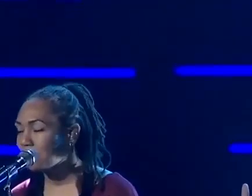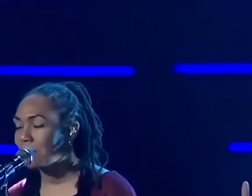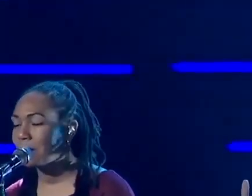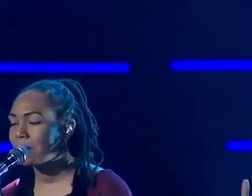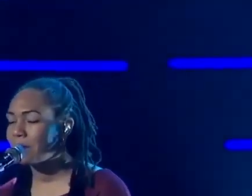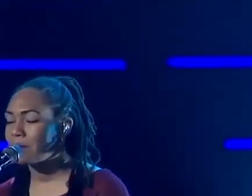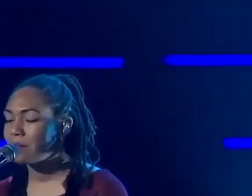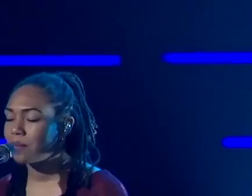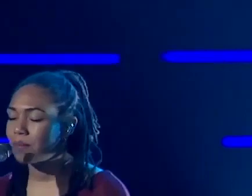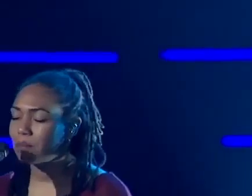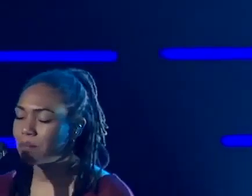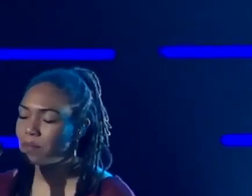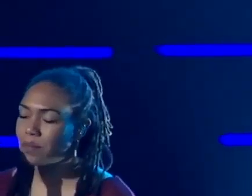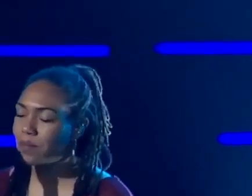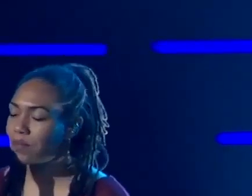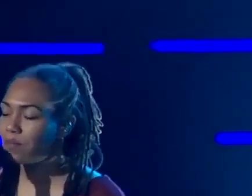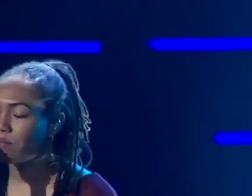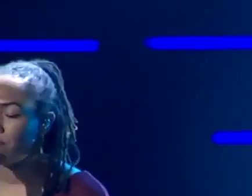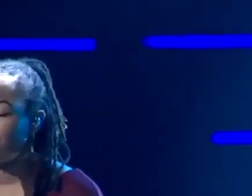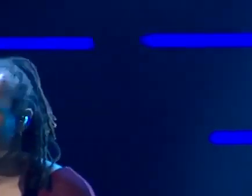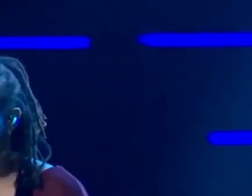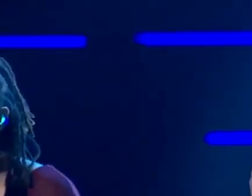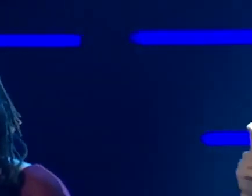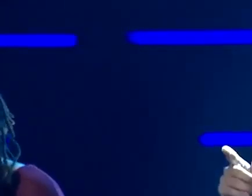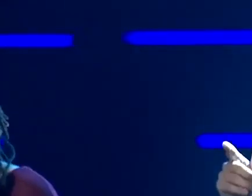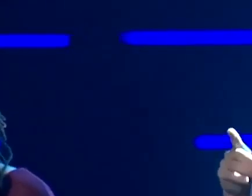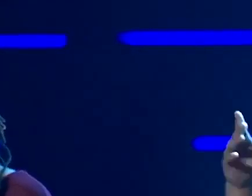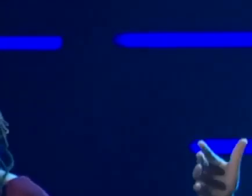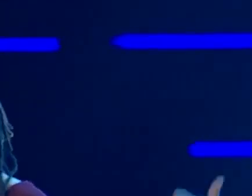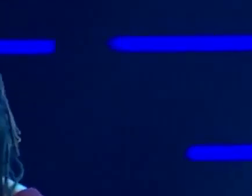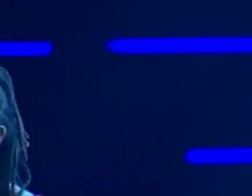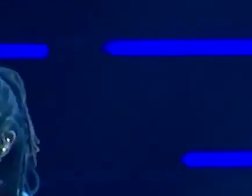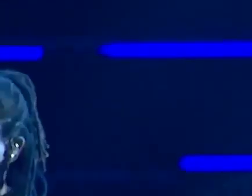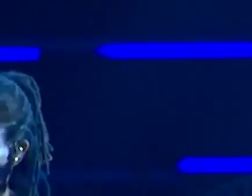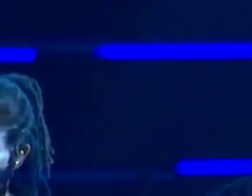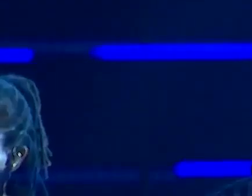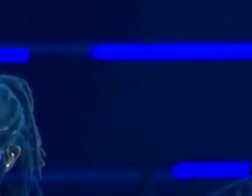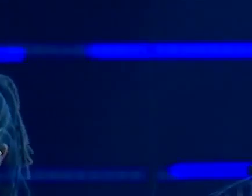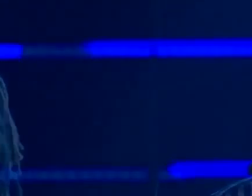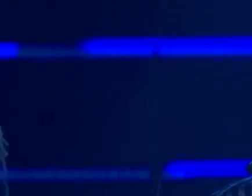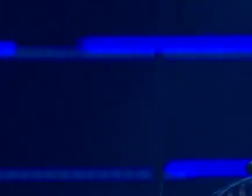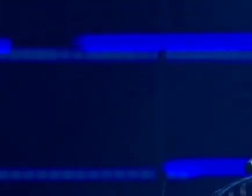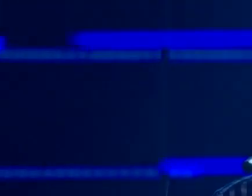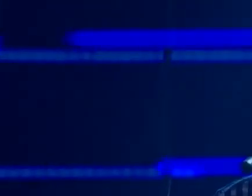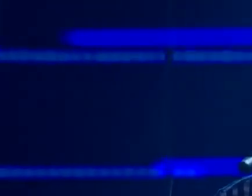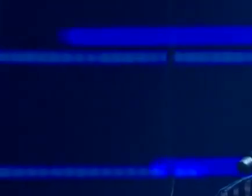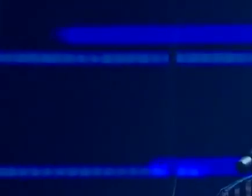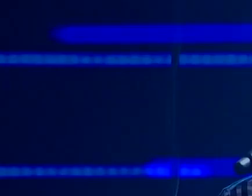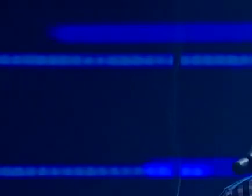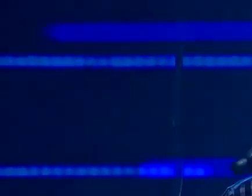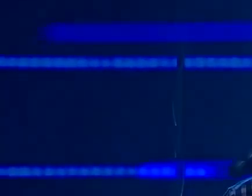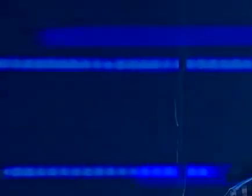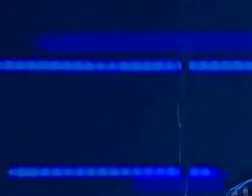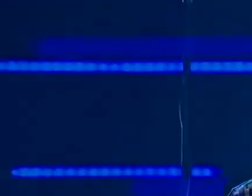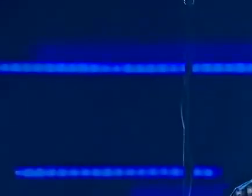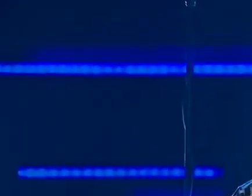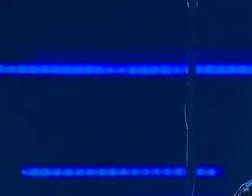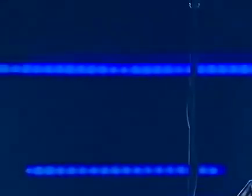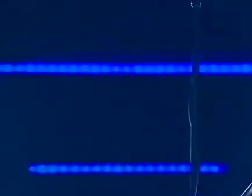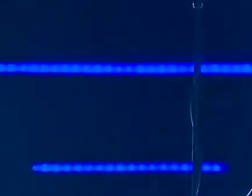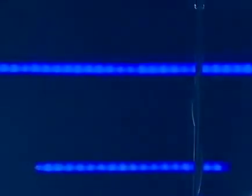you. God, we put our trust in you, even in our uncertainty, God.